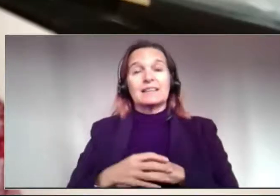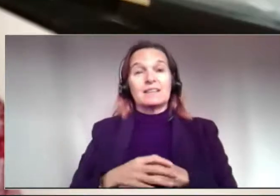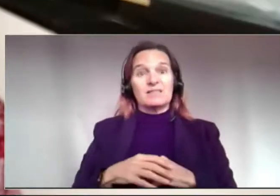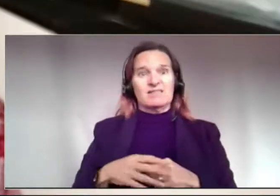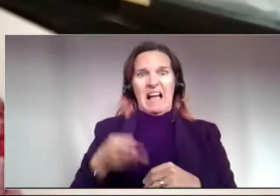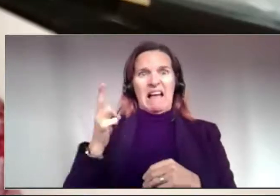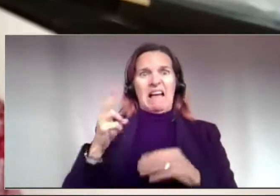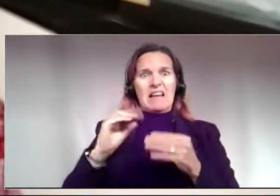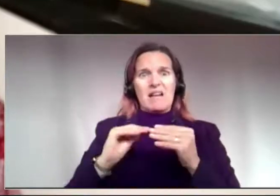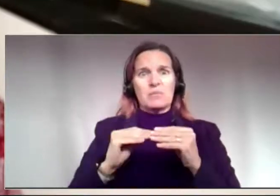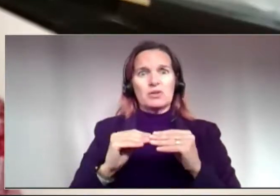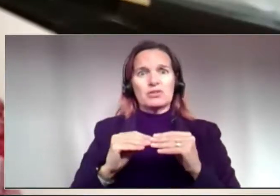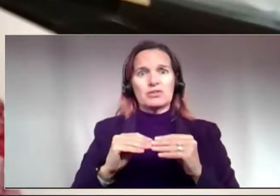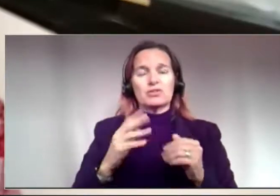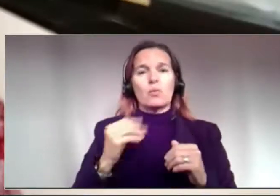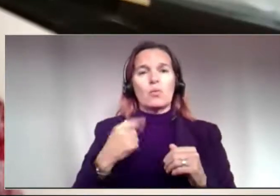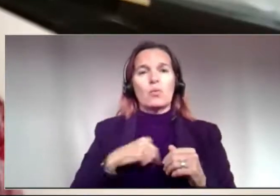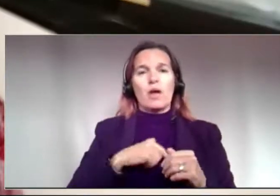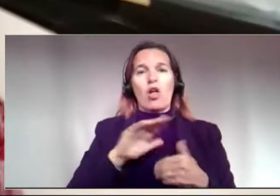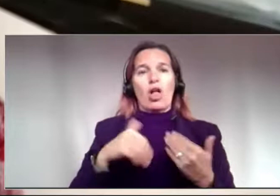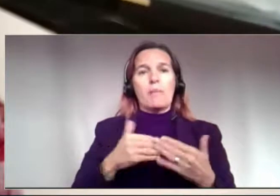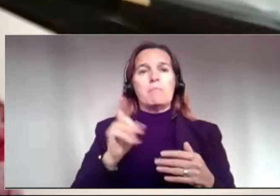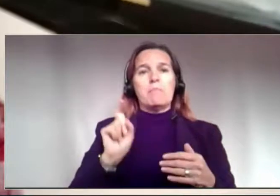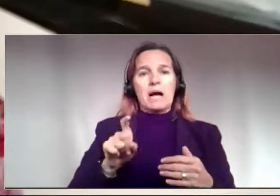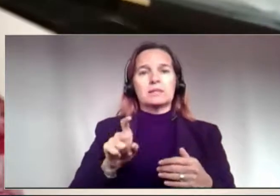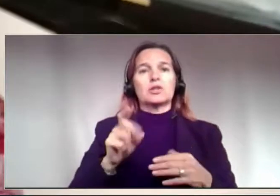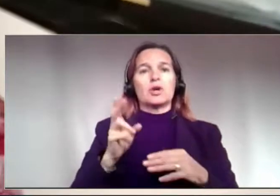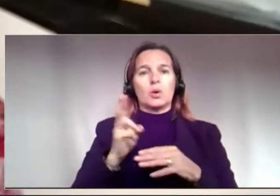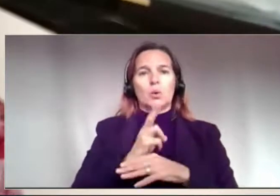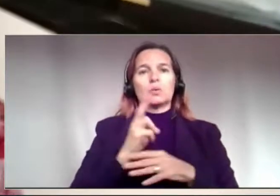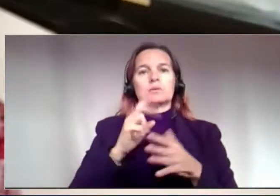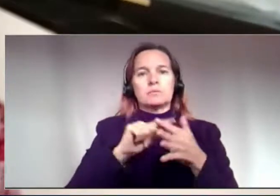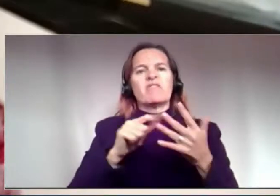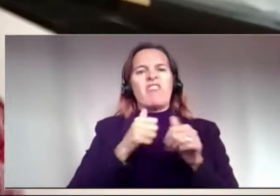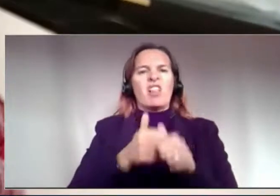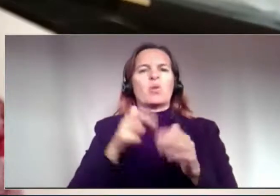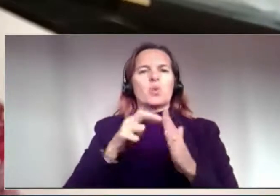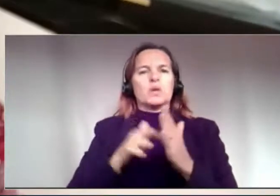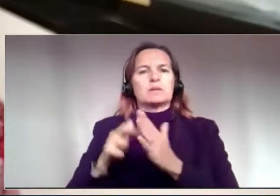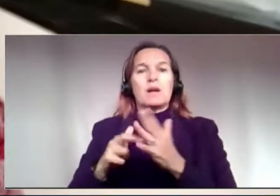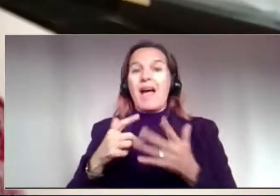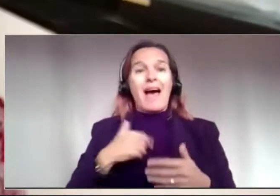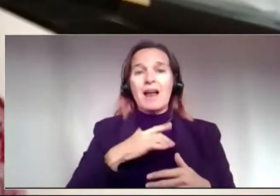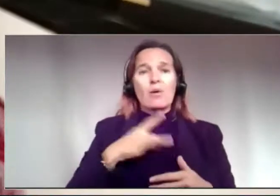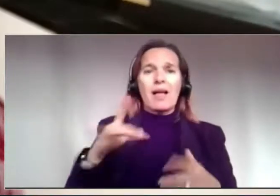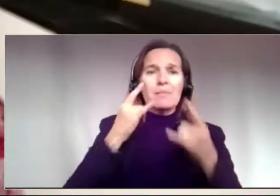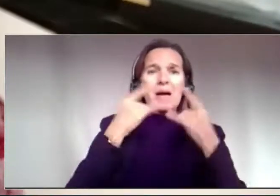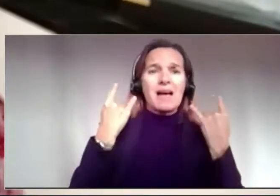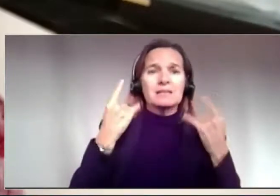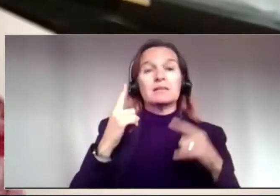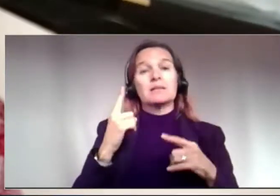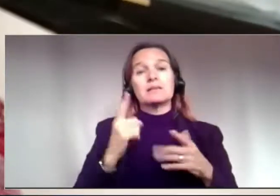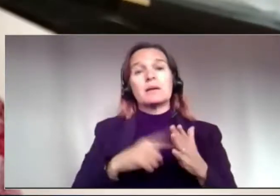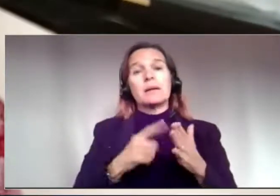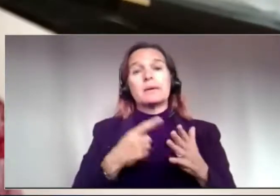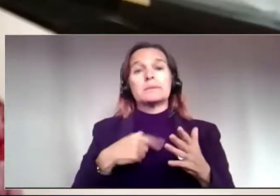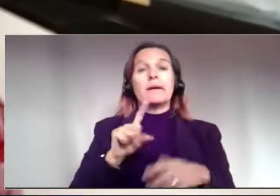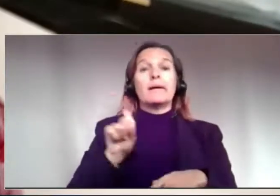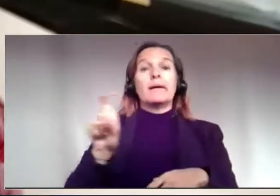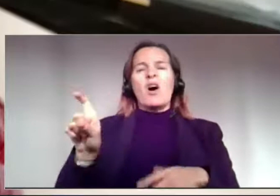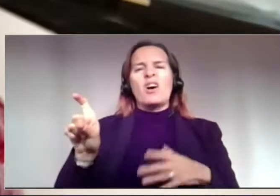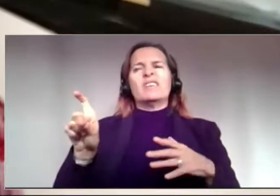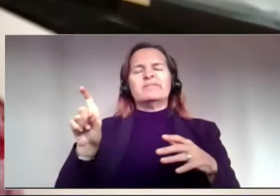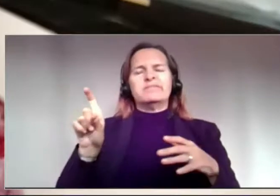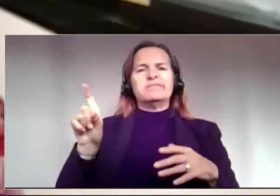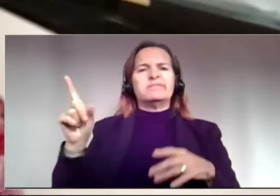part. I don't like going out with a mask. I forget it some of the time. I have to go back and put it back on. I don't like washing my hands